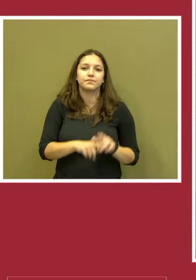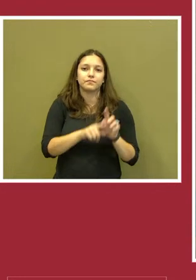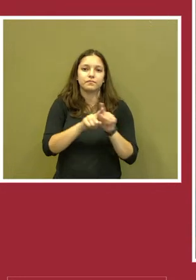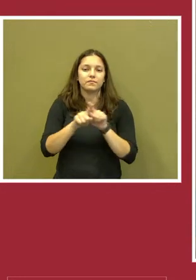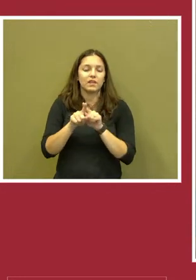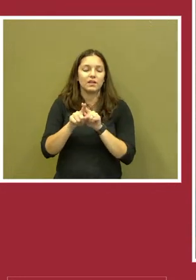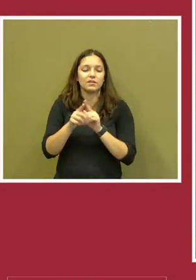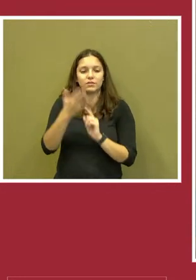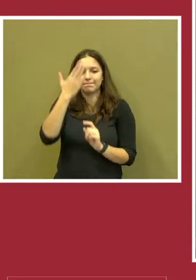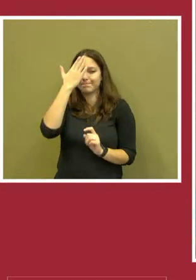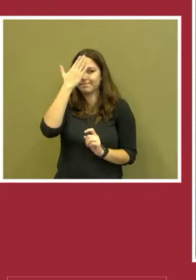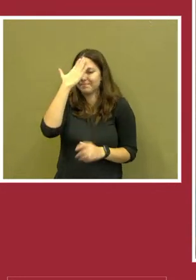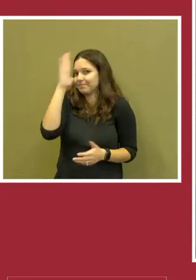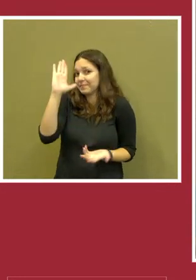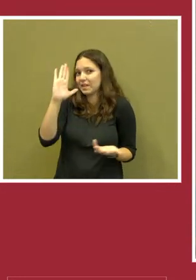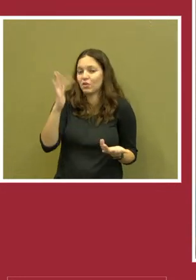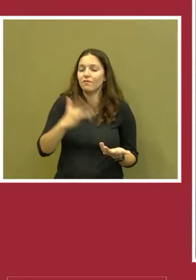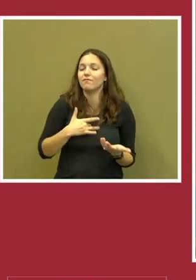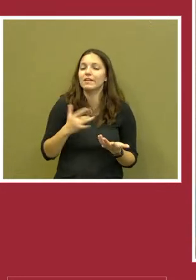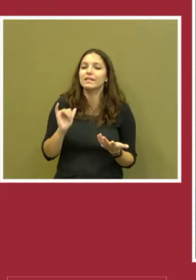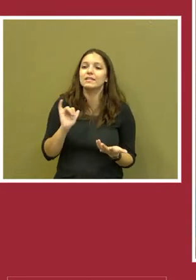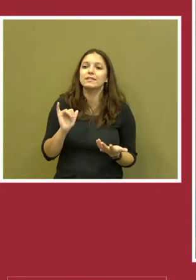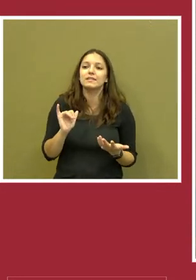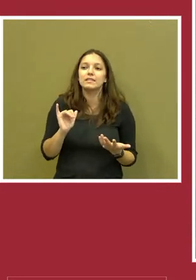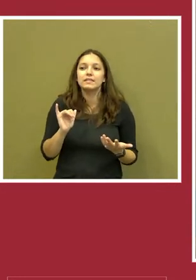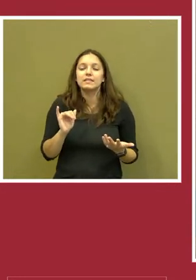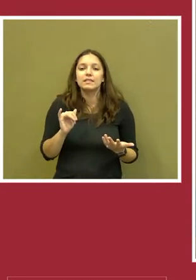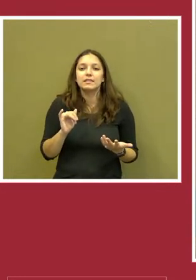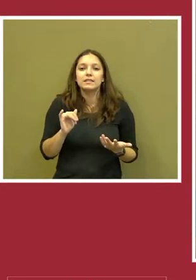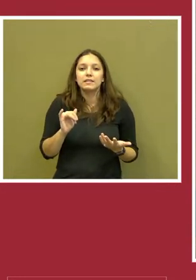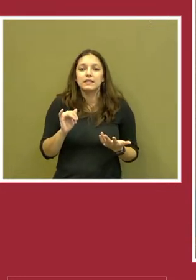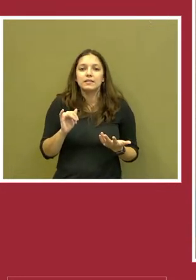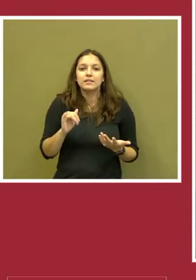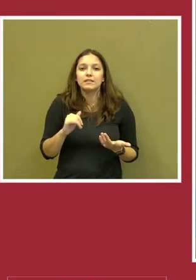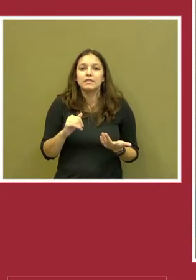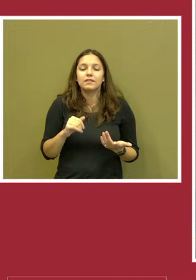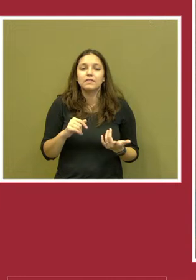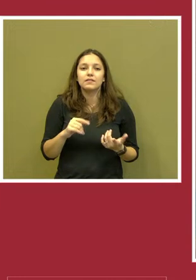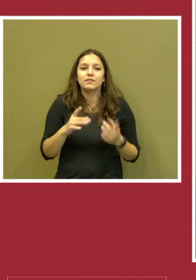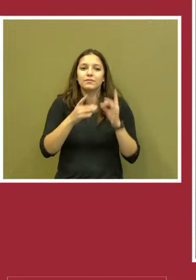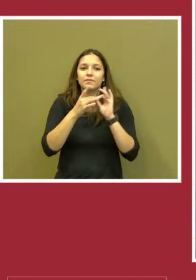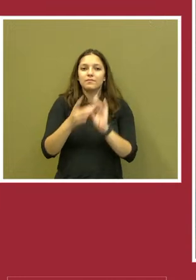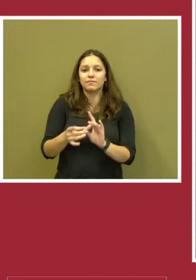I don't know. I just feel like when it comes to IB,